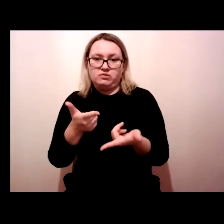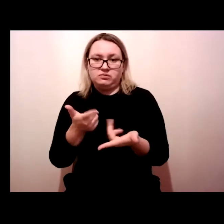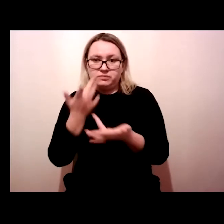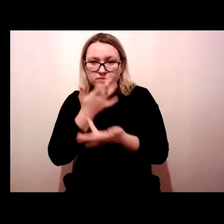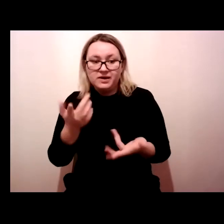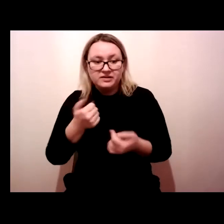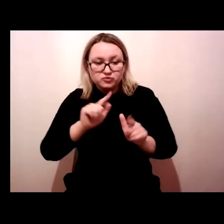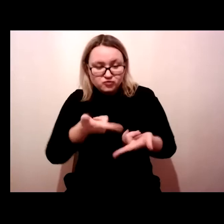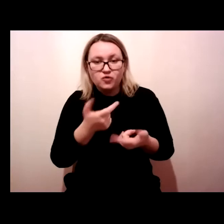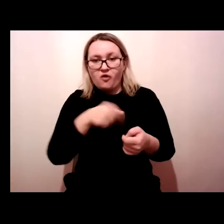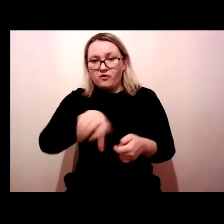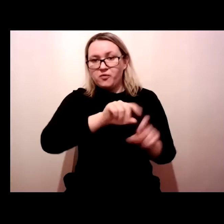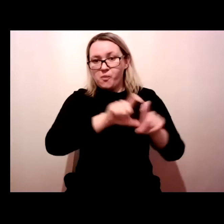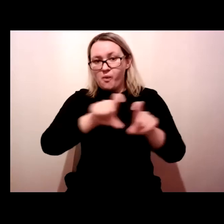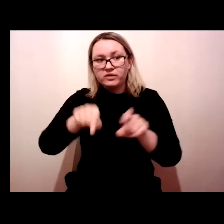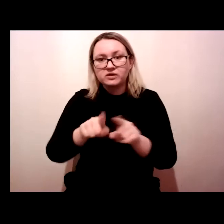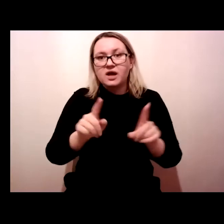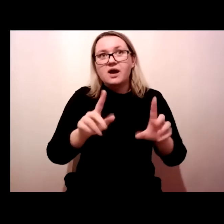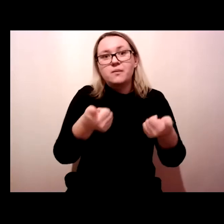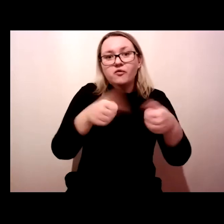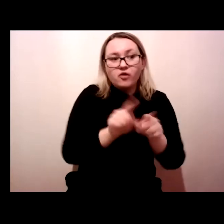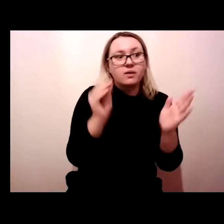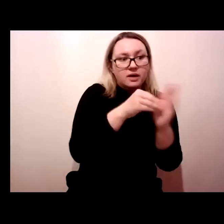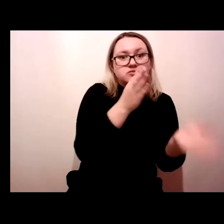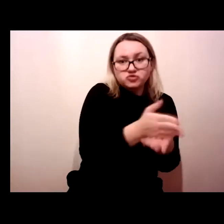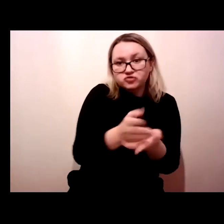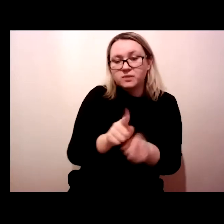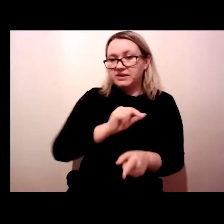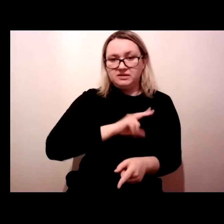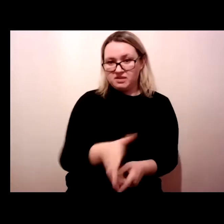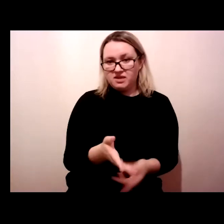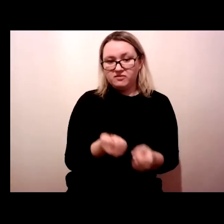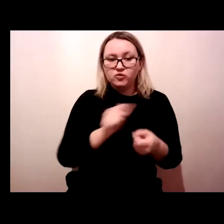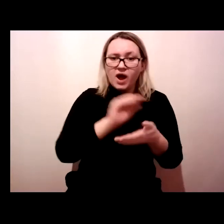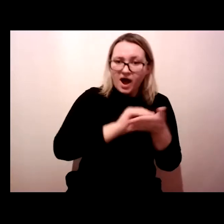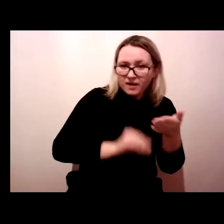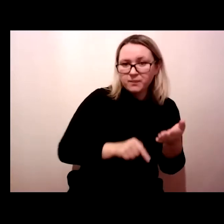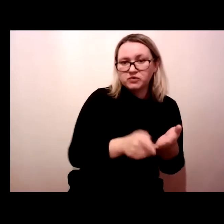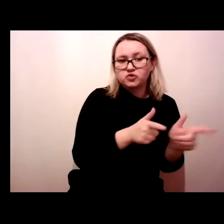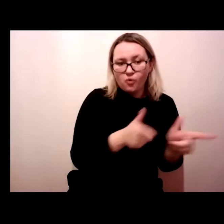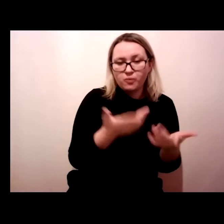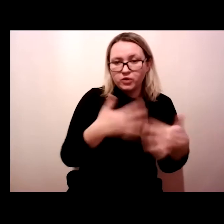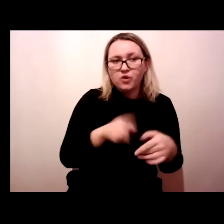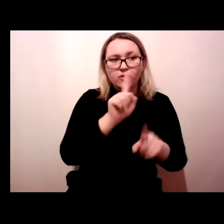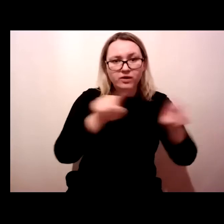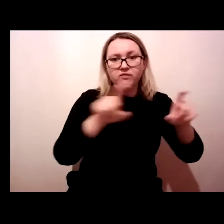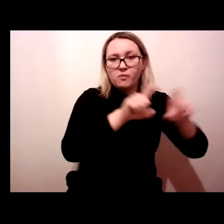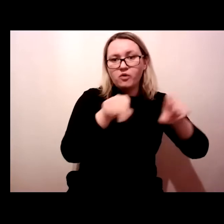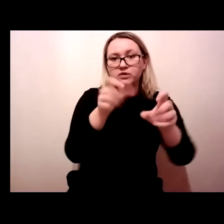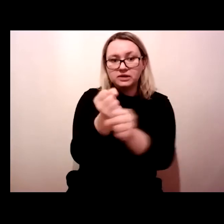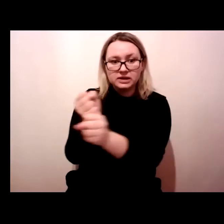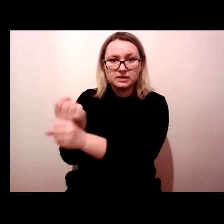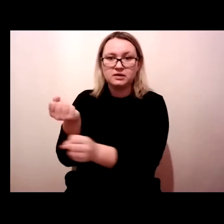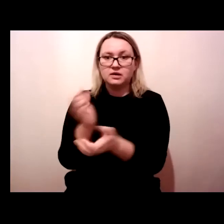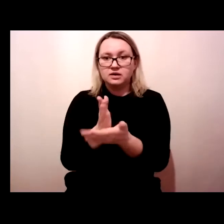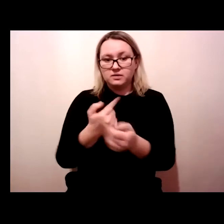they do not receive any support, well, this example is just illustrates